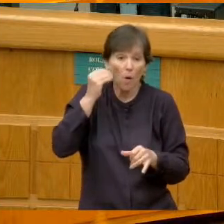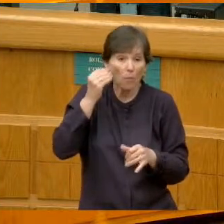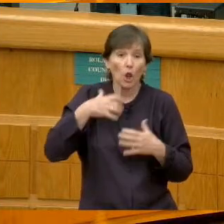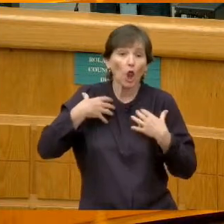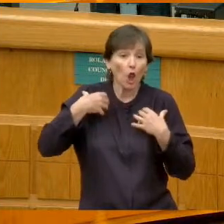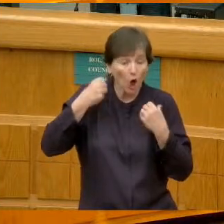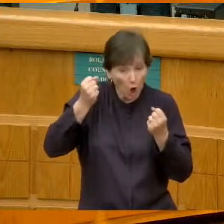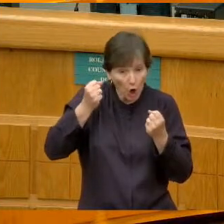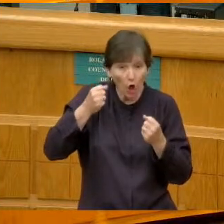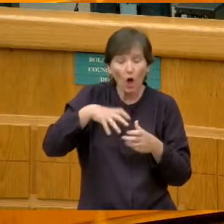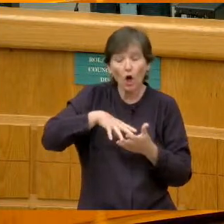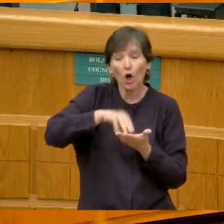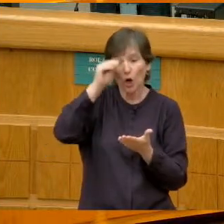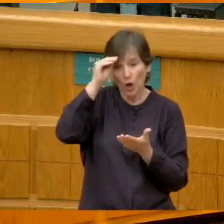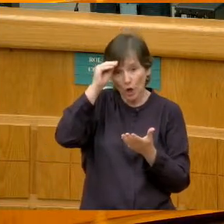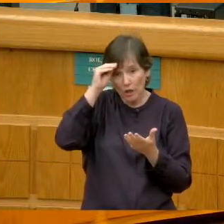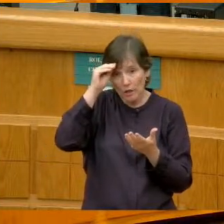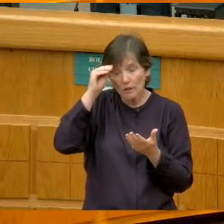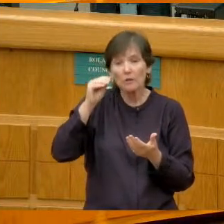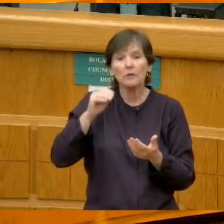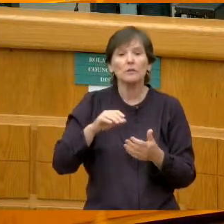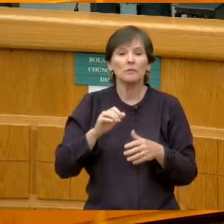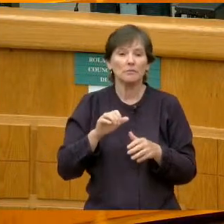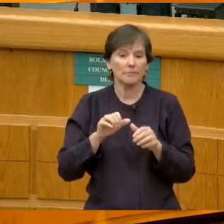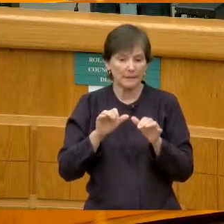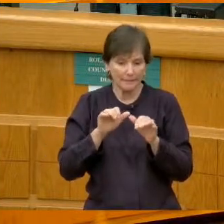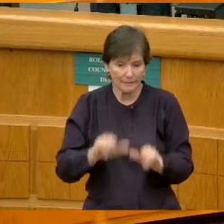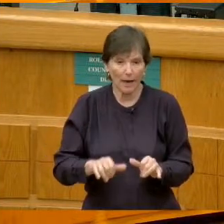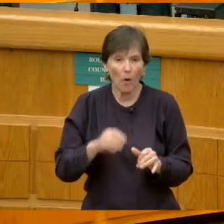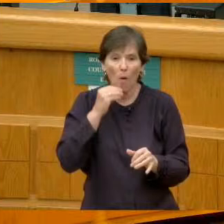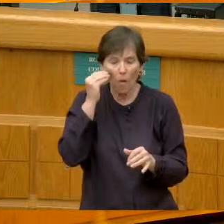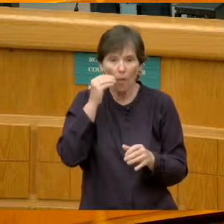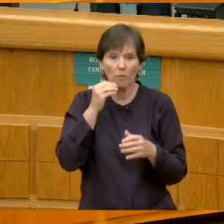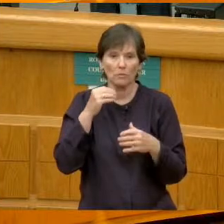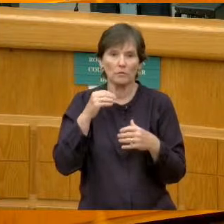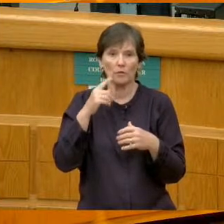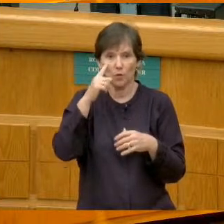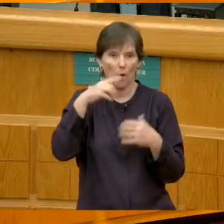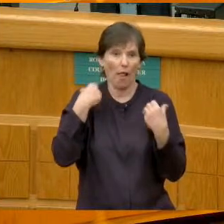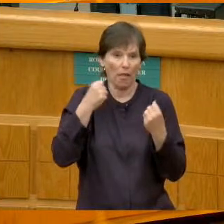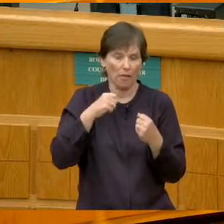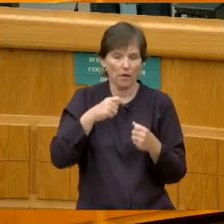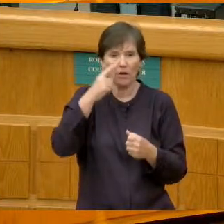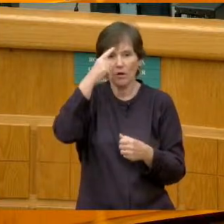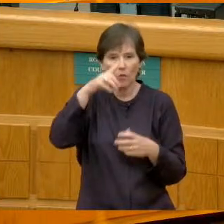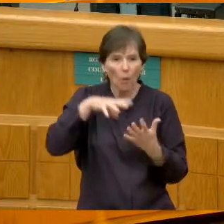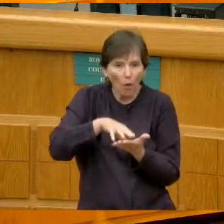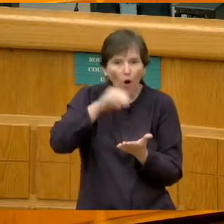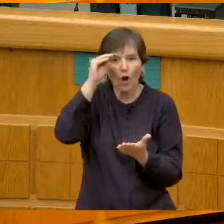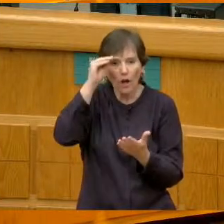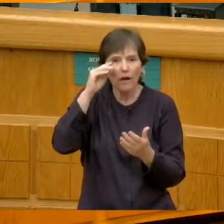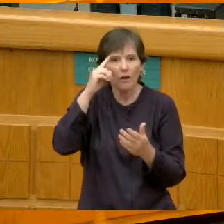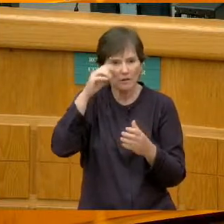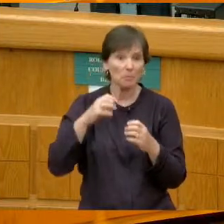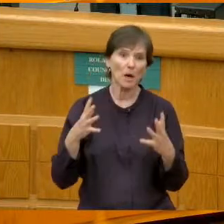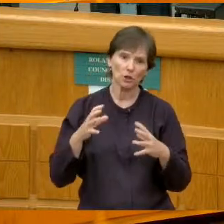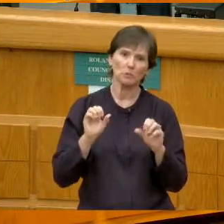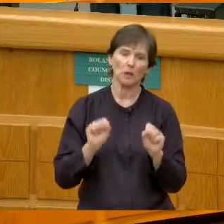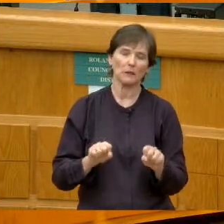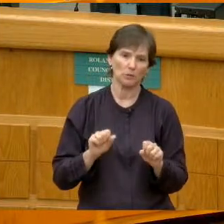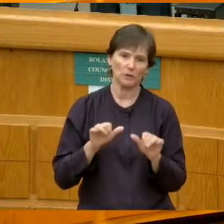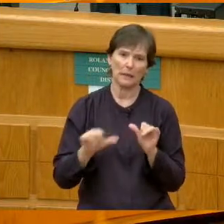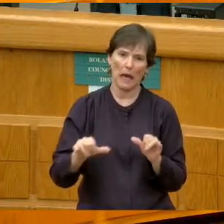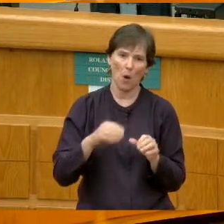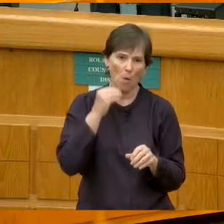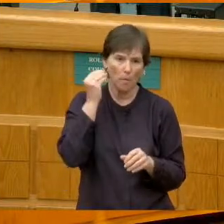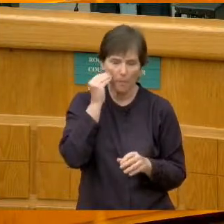enjoy time, and stay home to the extent that you can as much as possible. Okay, so we'll be here. Dr. Ramachandruni's